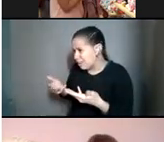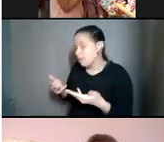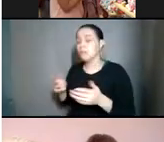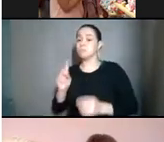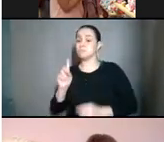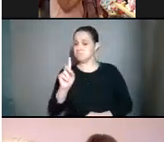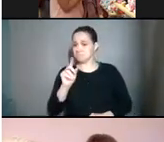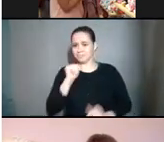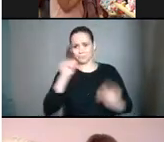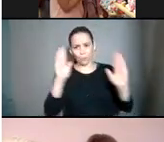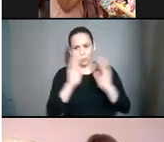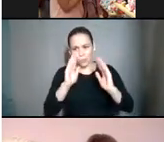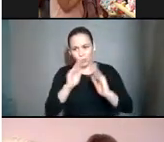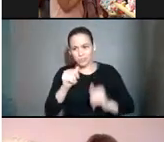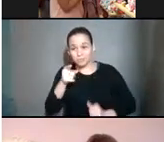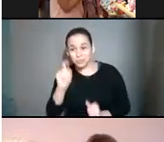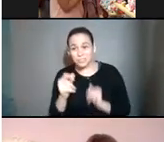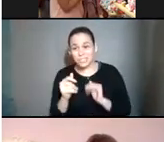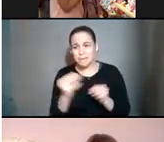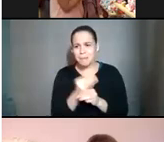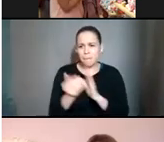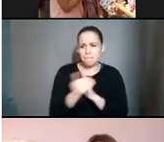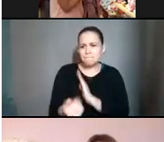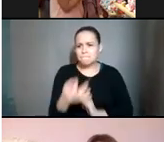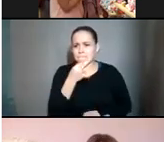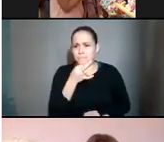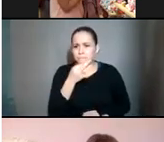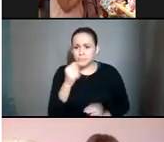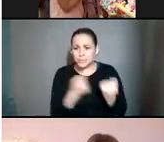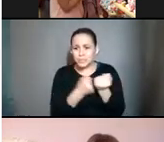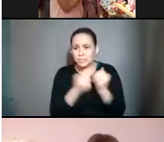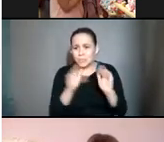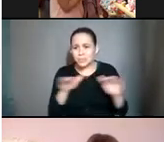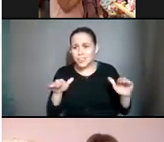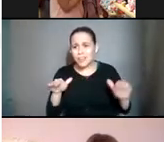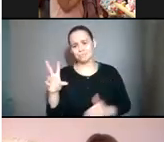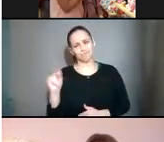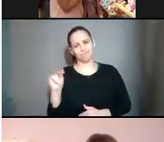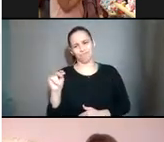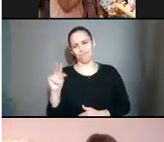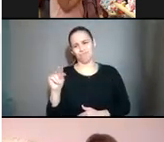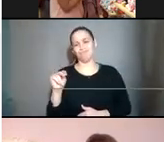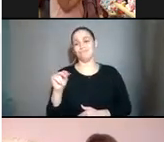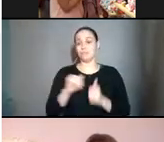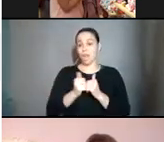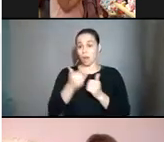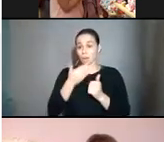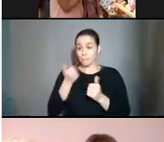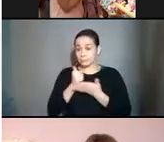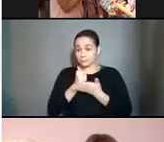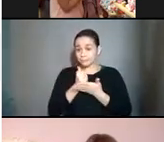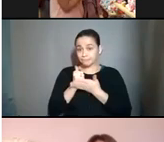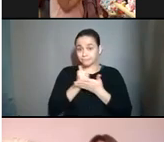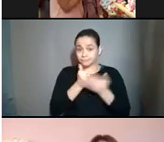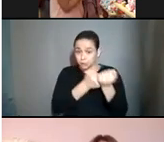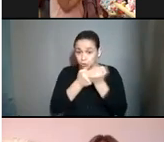a mathematician to support your child. One of the best things you can do to support your child is